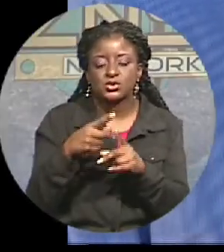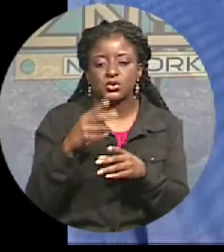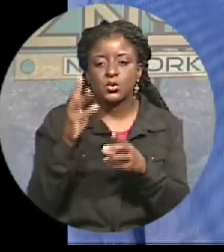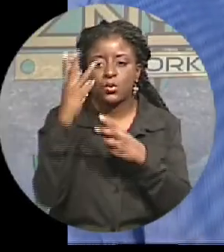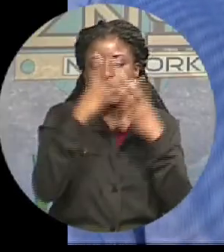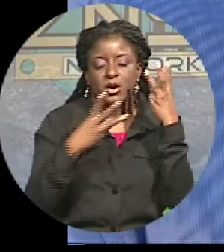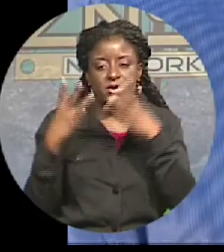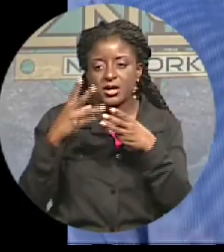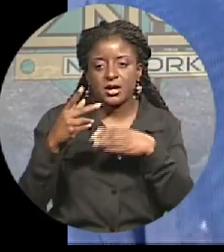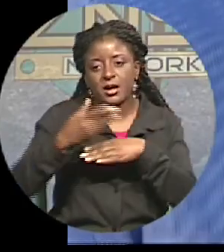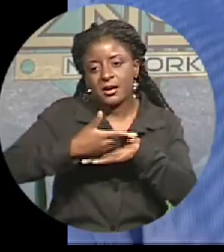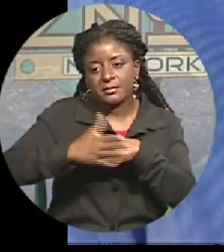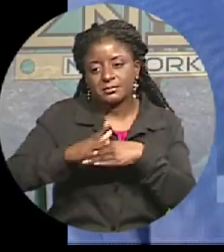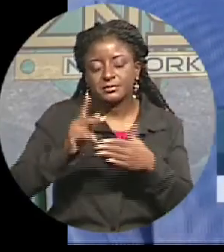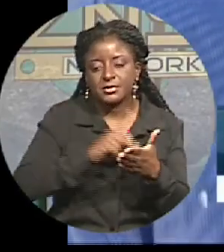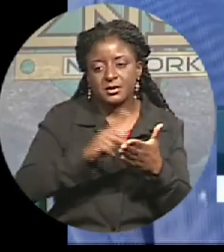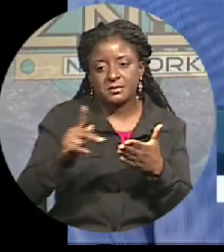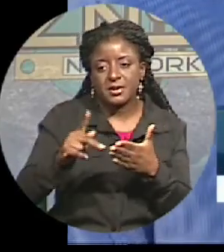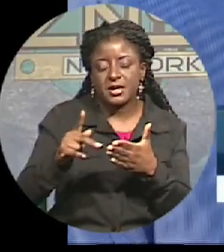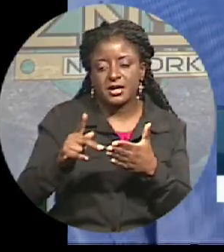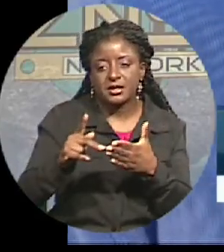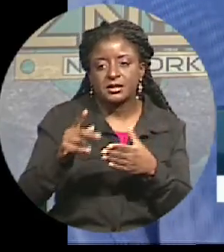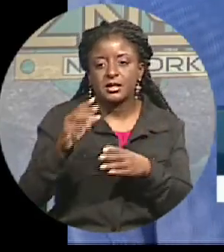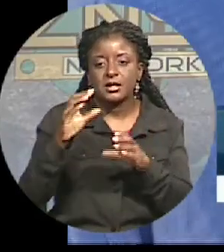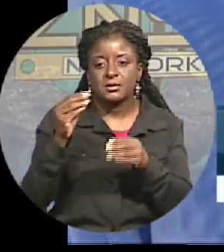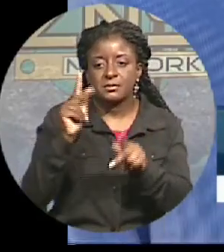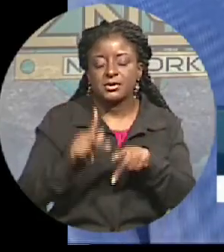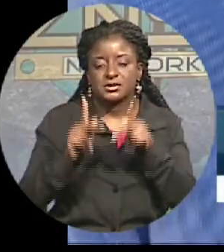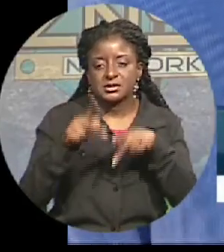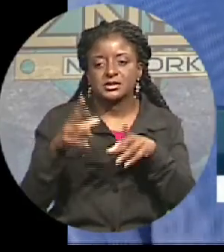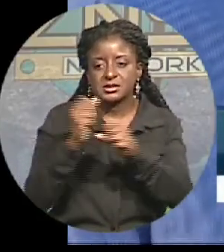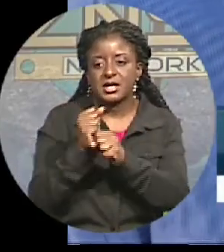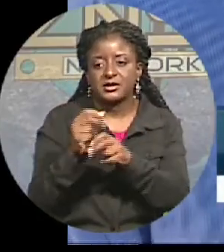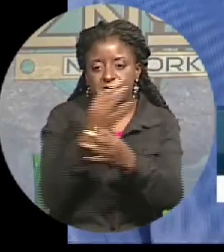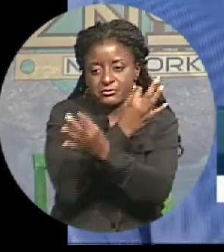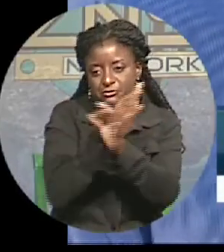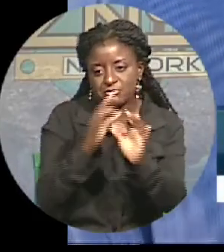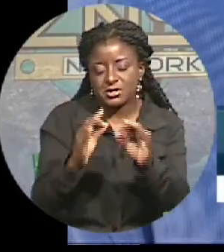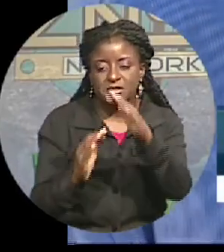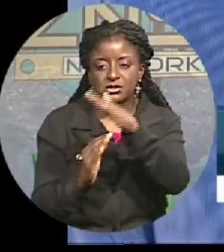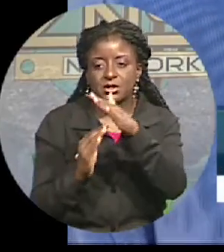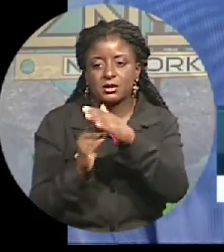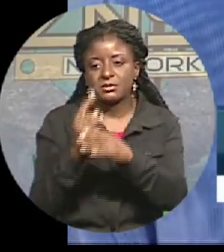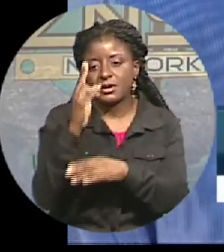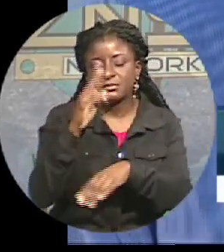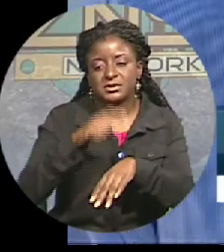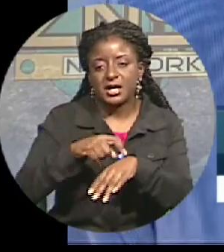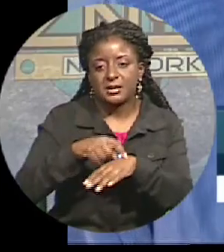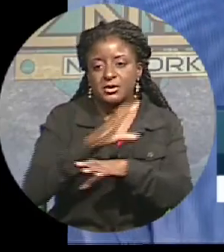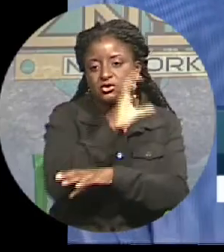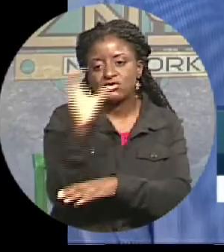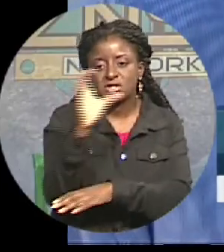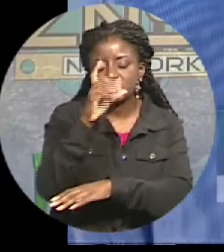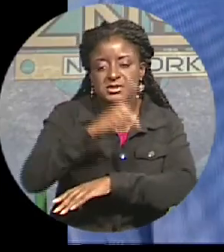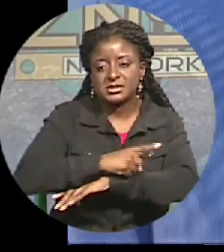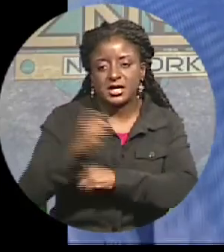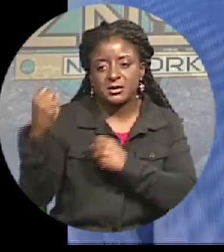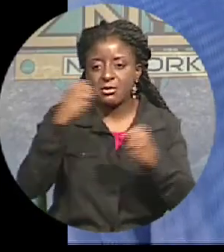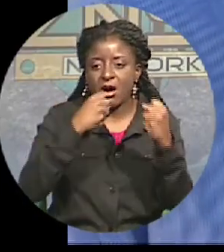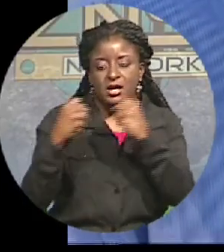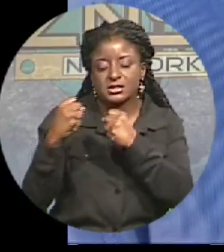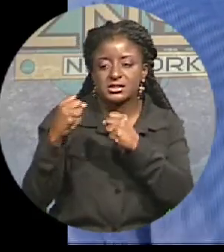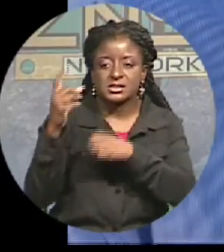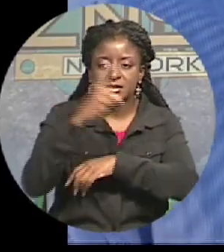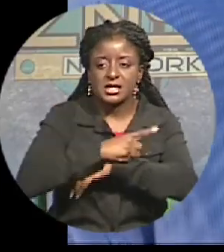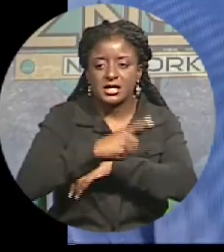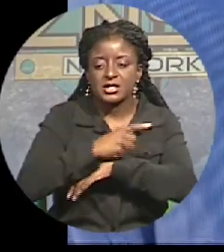Our postpaid customers get free talk time on Christmas Day, on Boxing Day, New Year's Eve, New Year's Day, and the new Emancipation Day. On all of